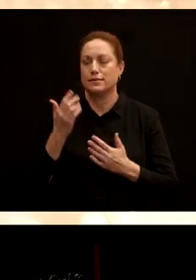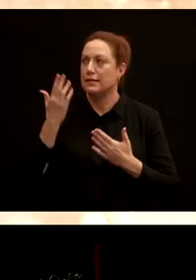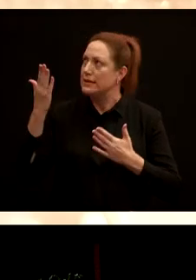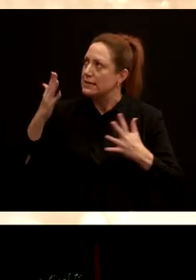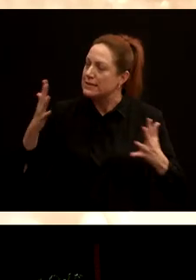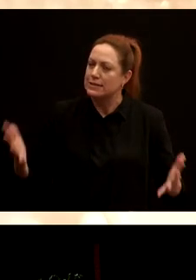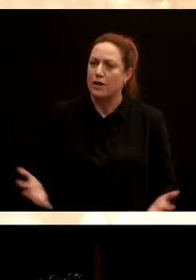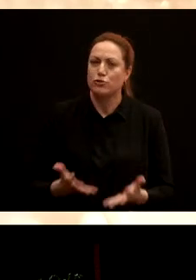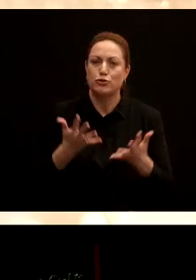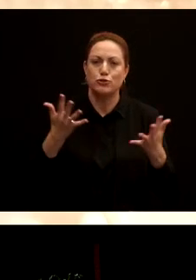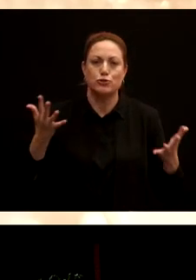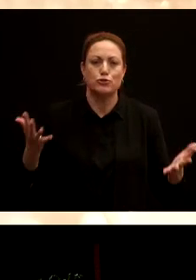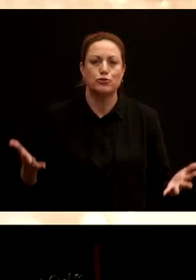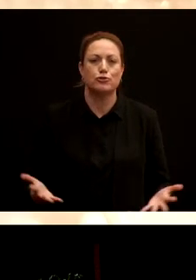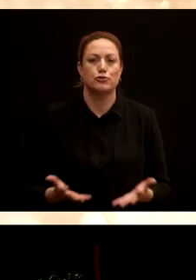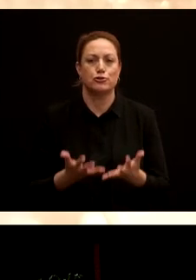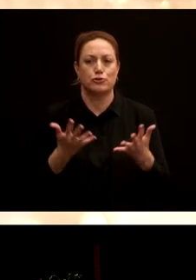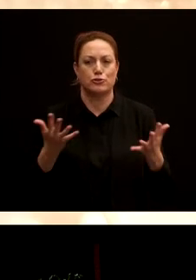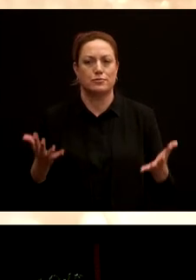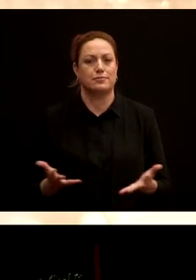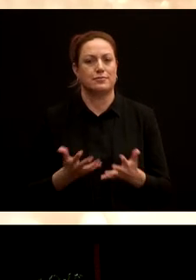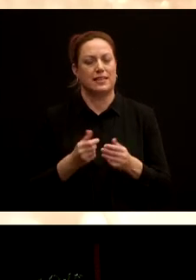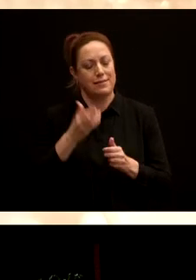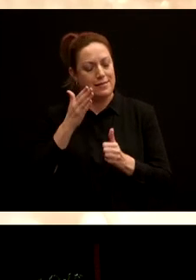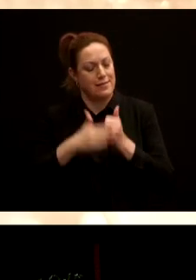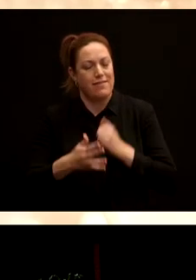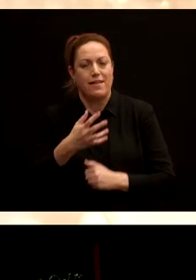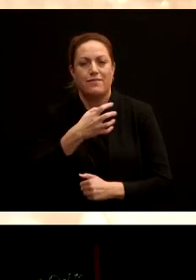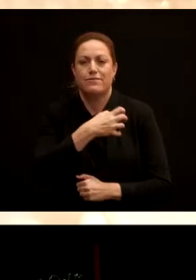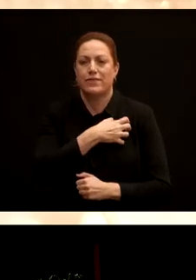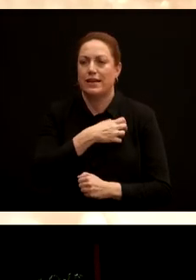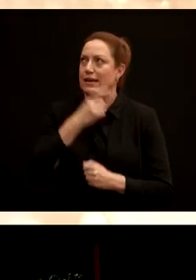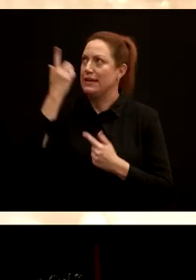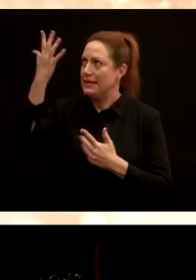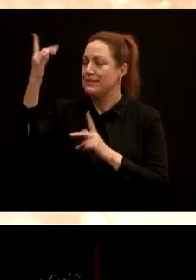who encourages us to never fear, for he is near.